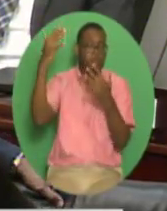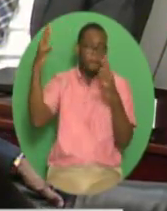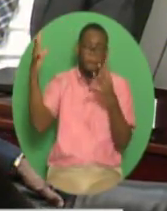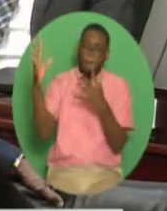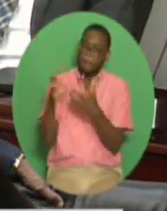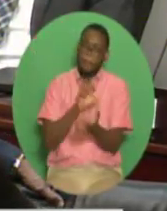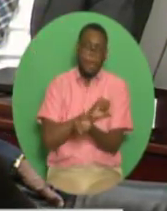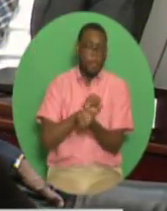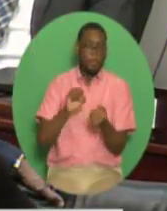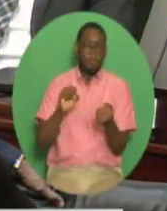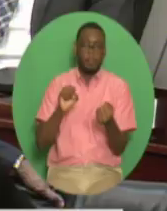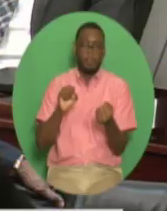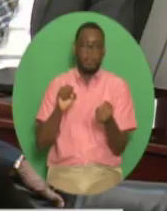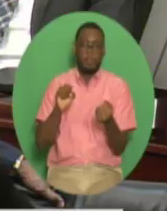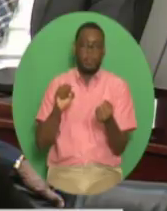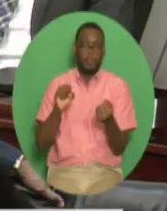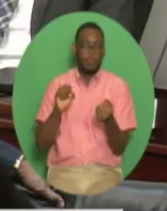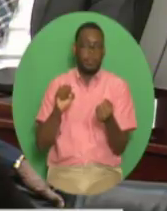of its buildings.